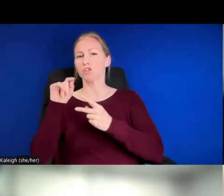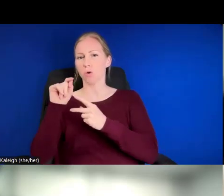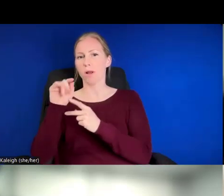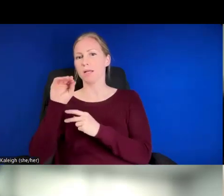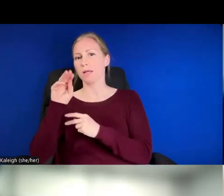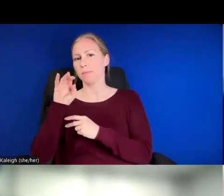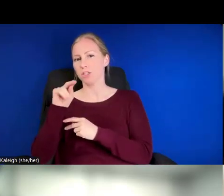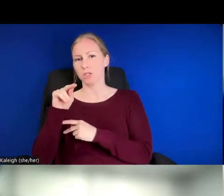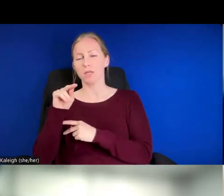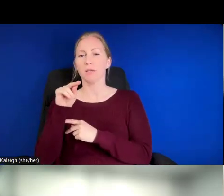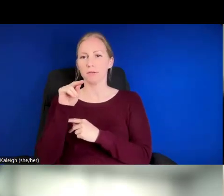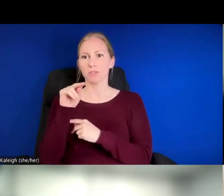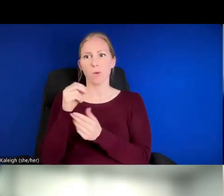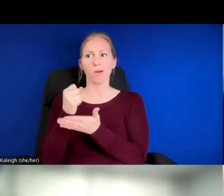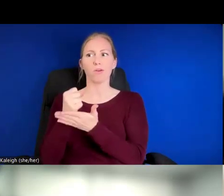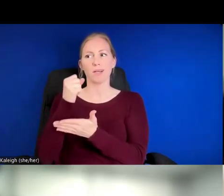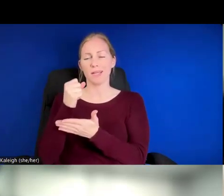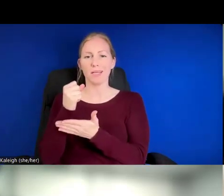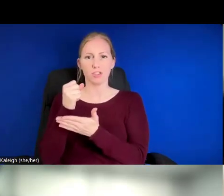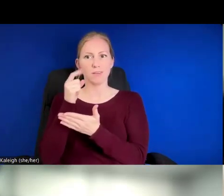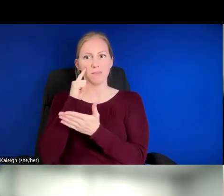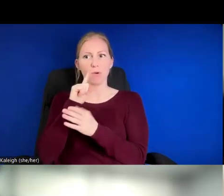an actual psychiatric hospital.